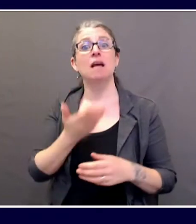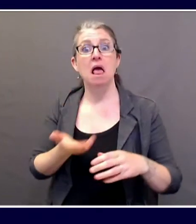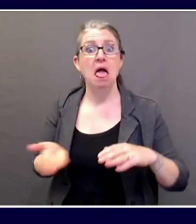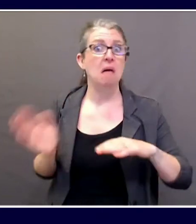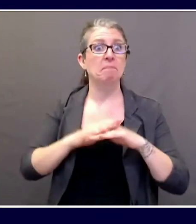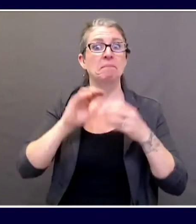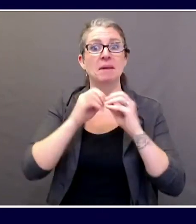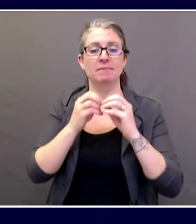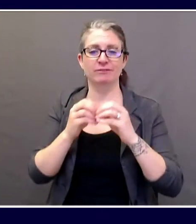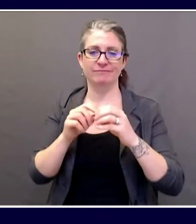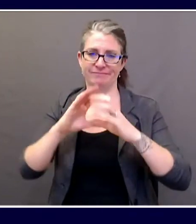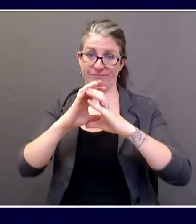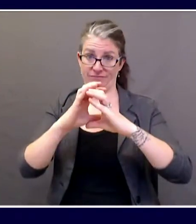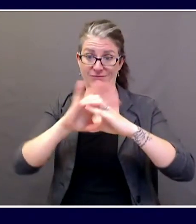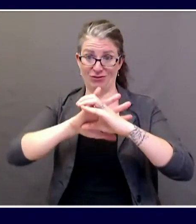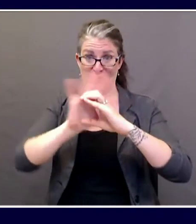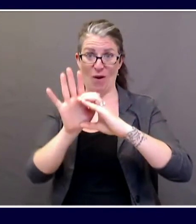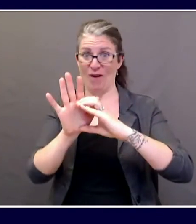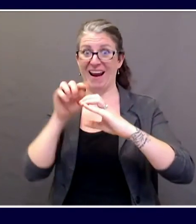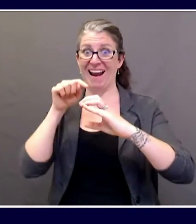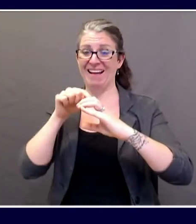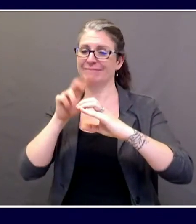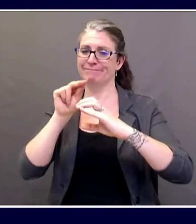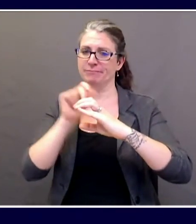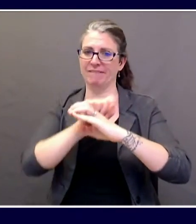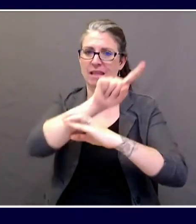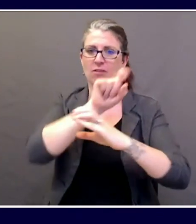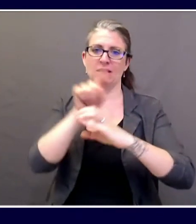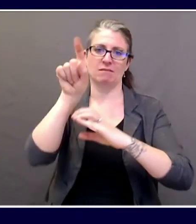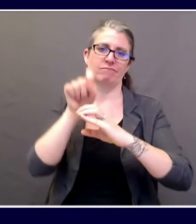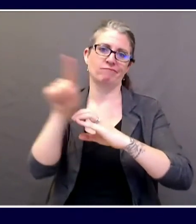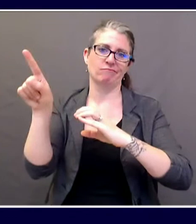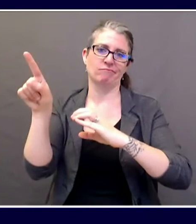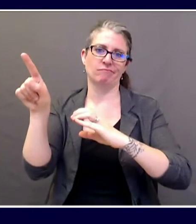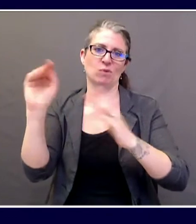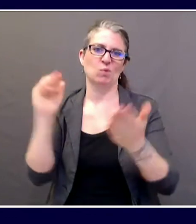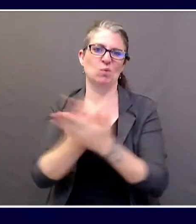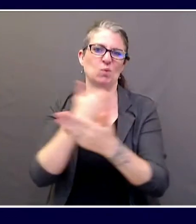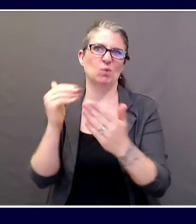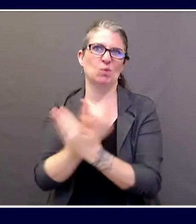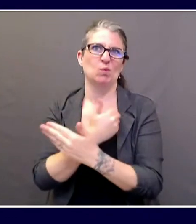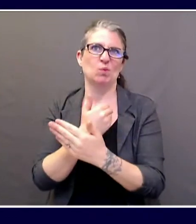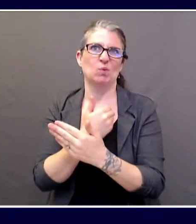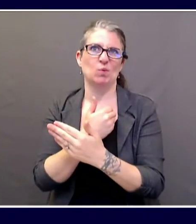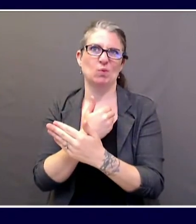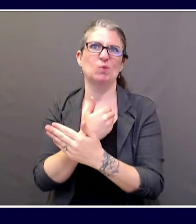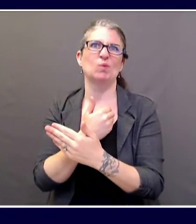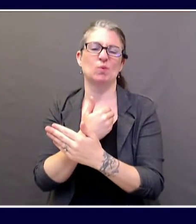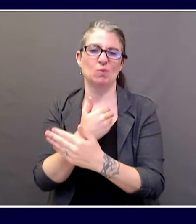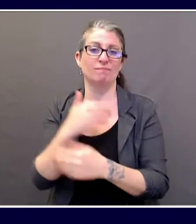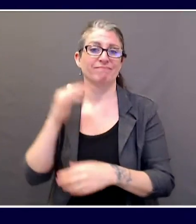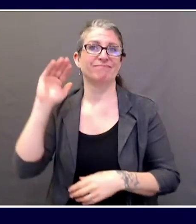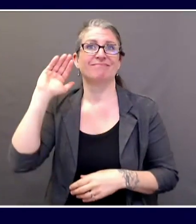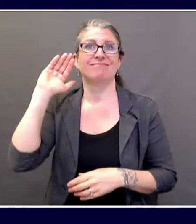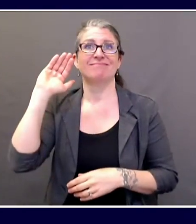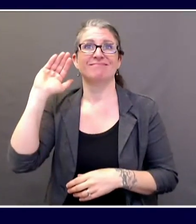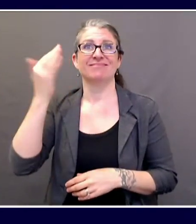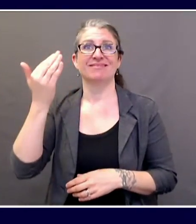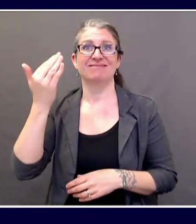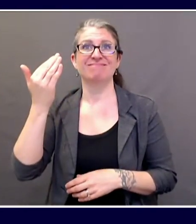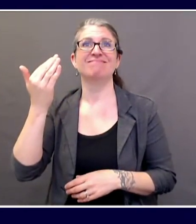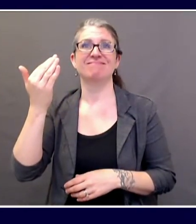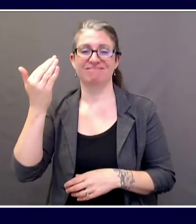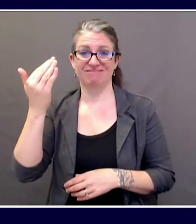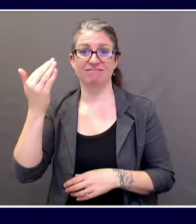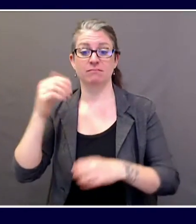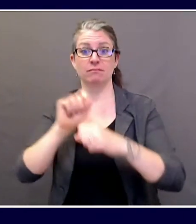contagious. They are also thought to land people in the hospital at higher rates. It's one reason why we're seeing more disease and